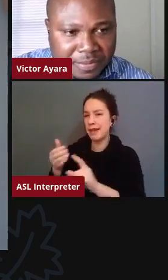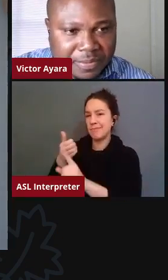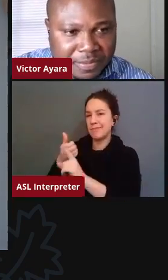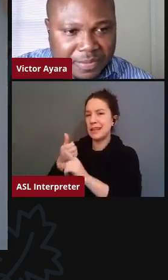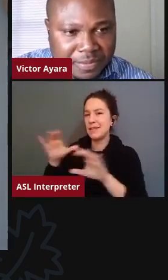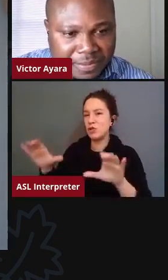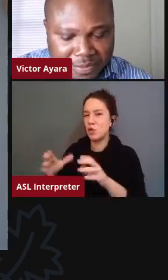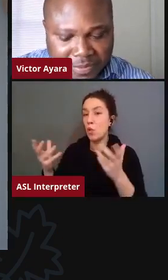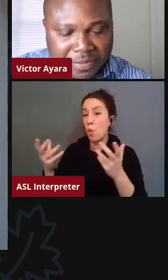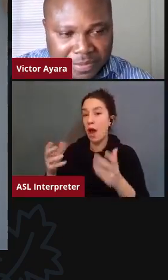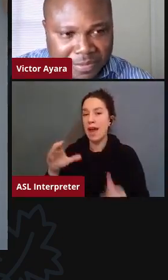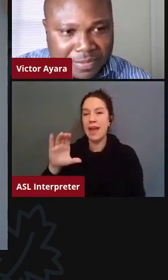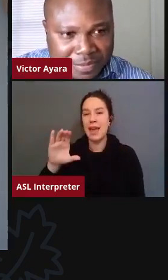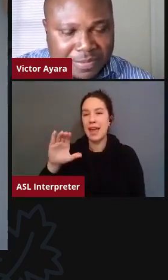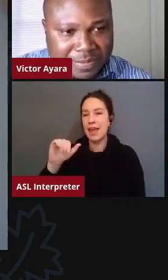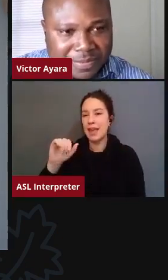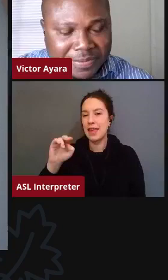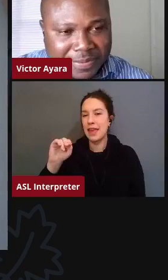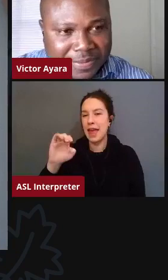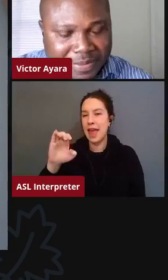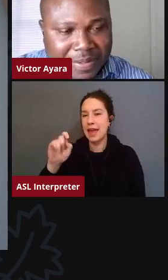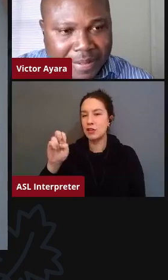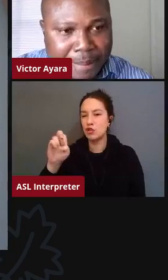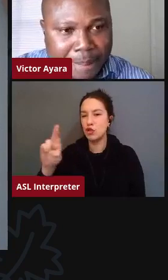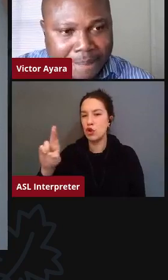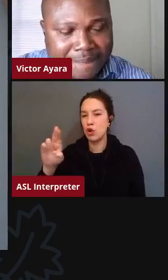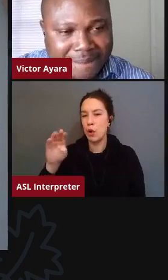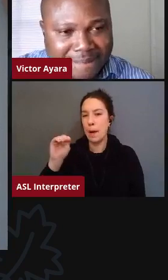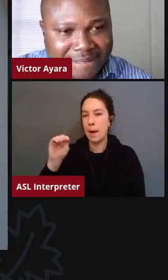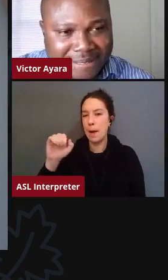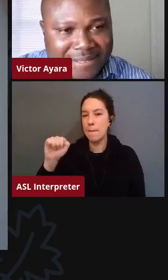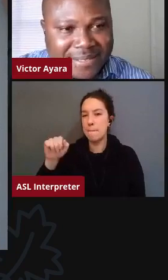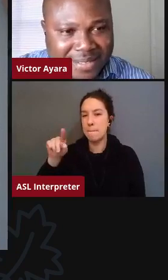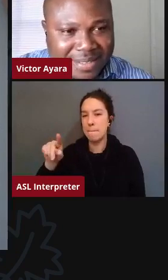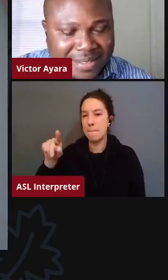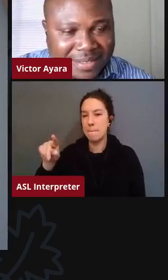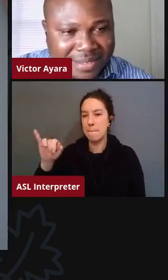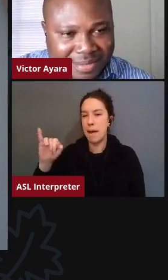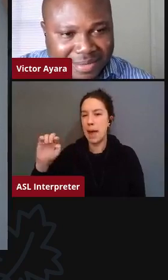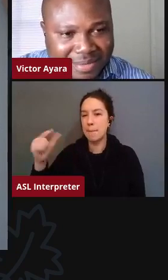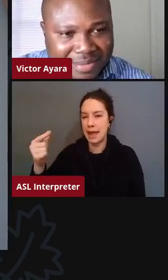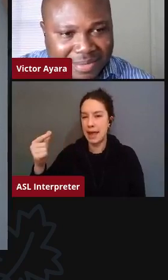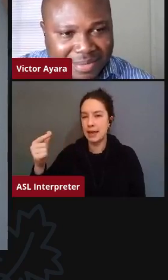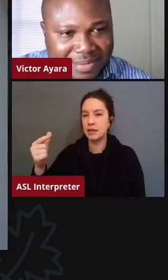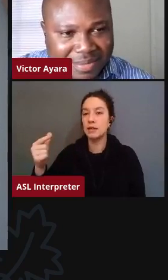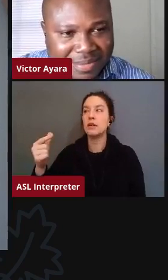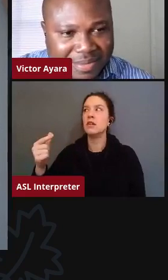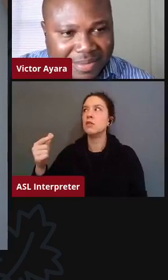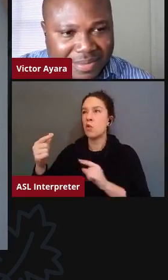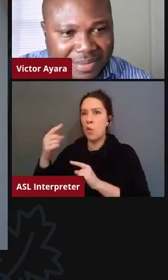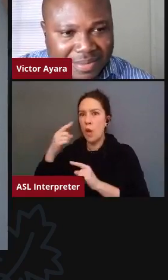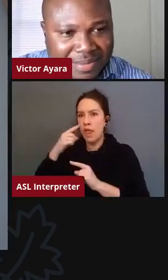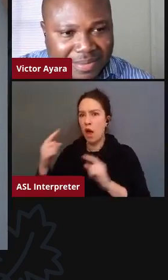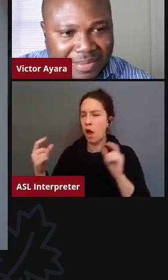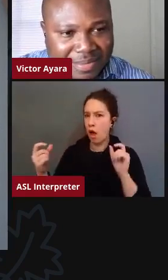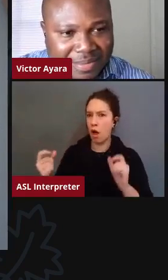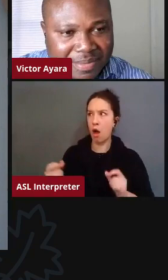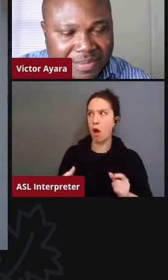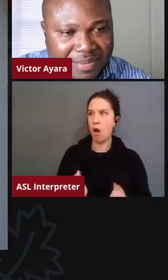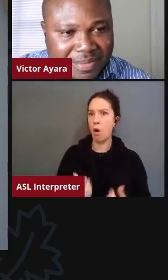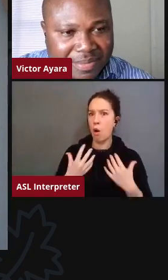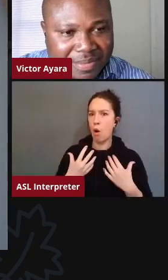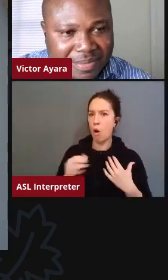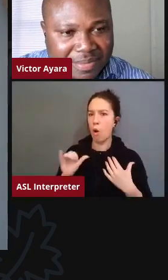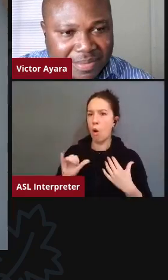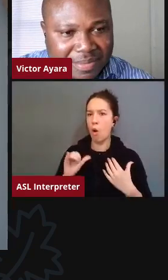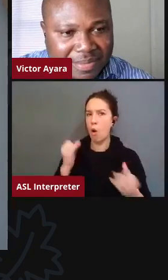whoa, this is it, right? Everything that I wanted to be. Like, I've got the health, I've got the mapping, I've got the technology. And that's where I went. I went to get